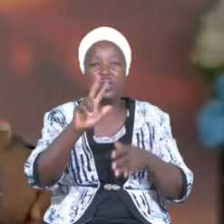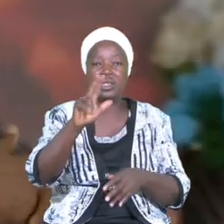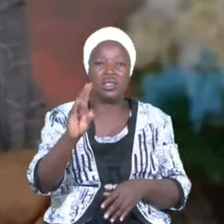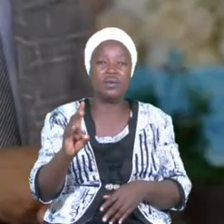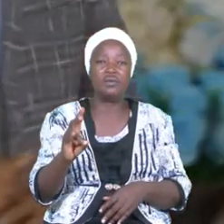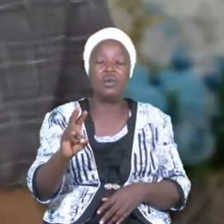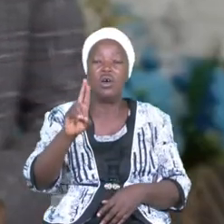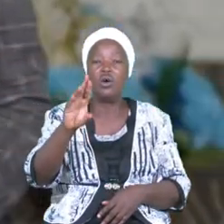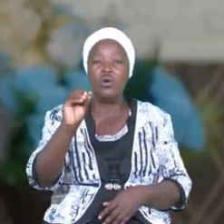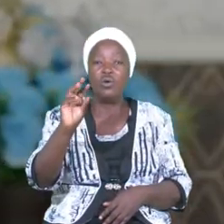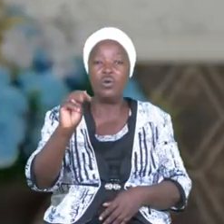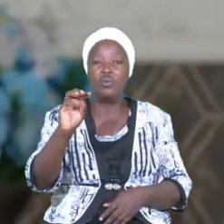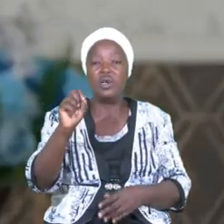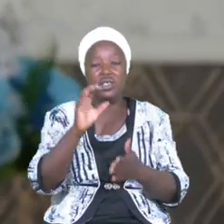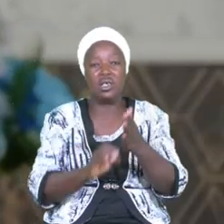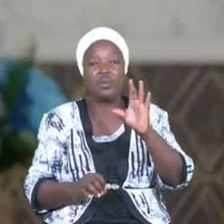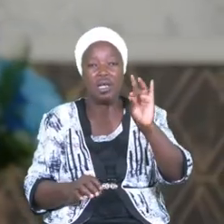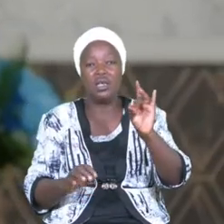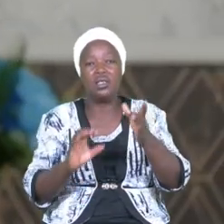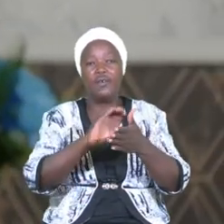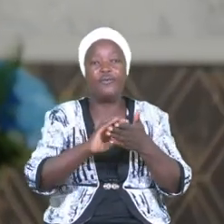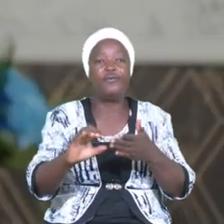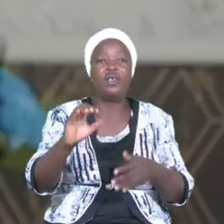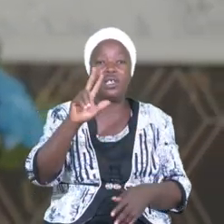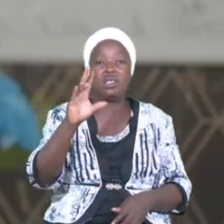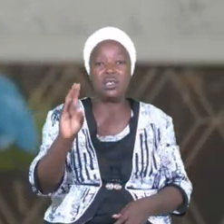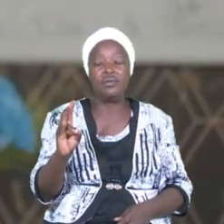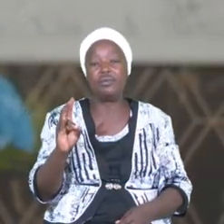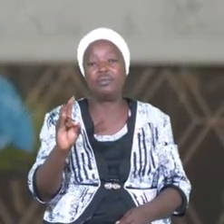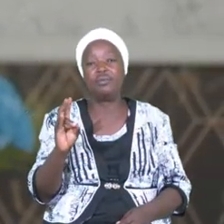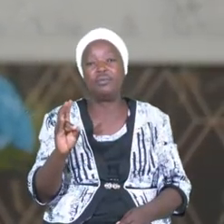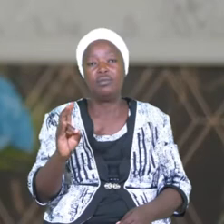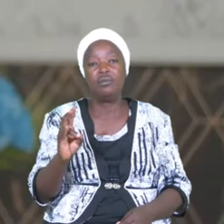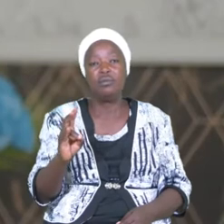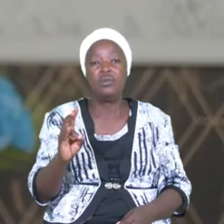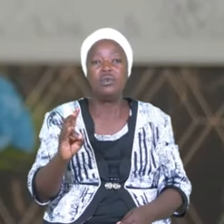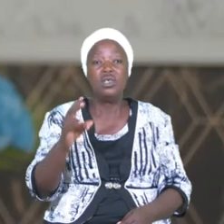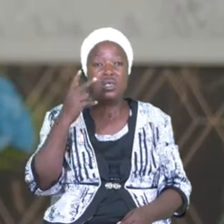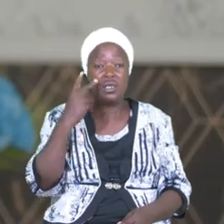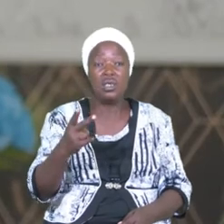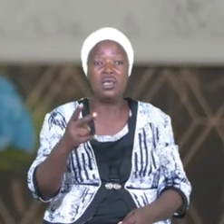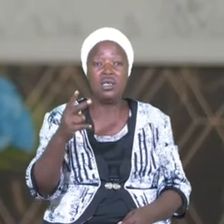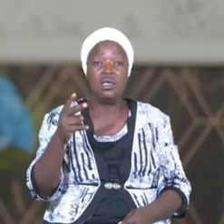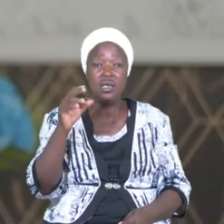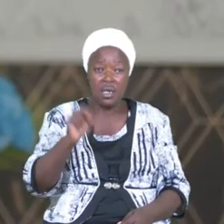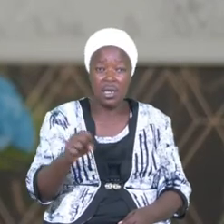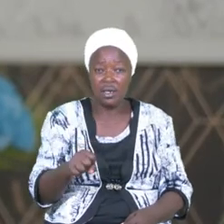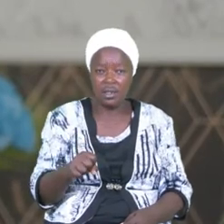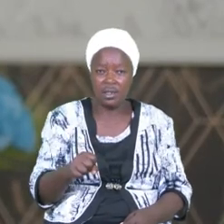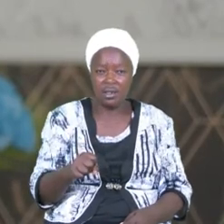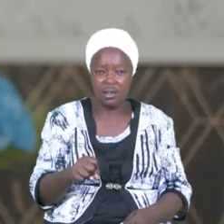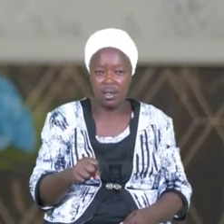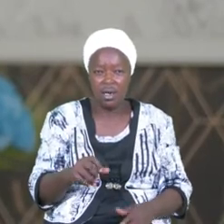Romans chapter 8, verse 37. Nay. How do you start a sentence